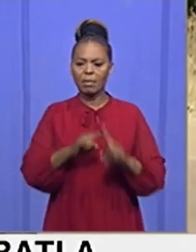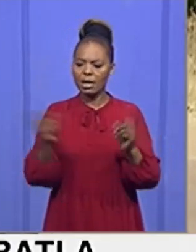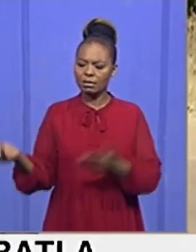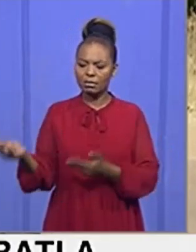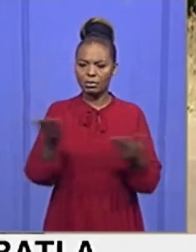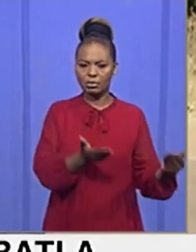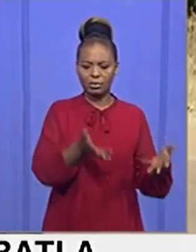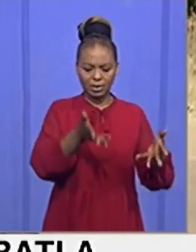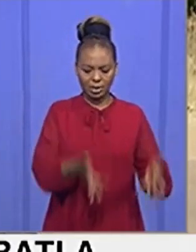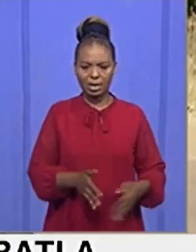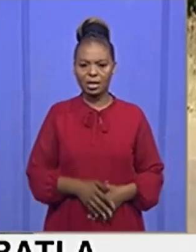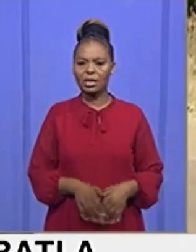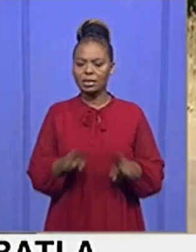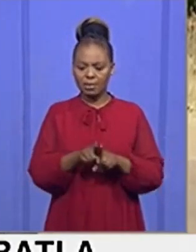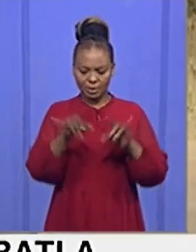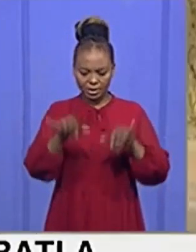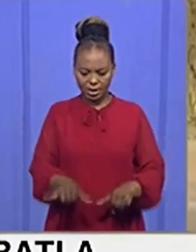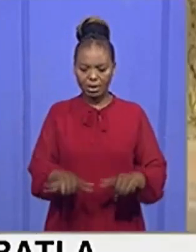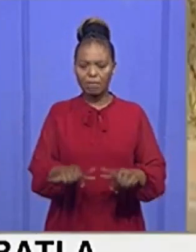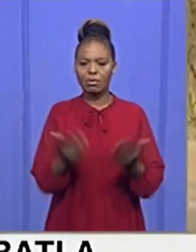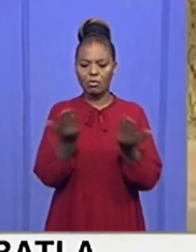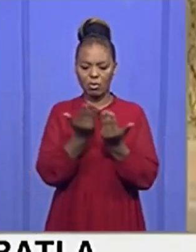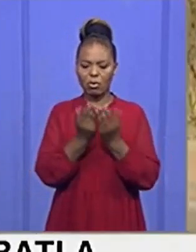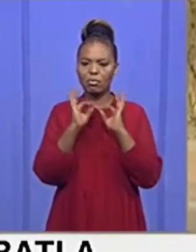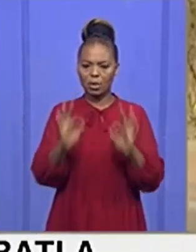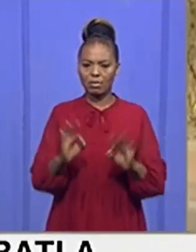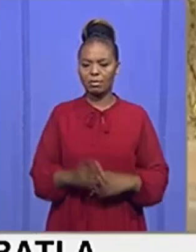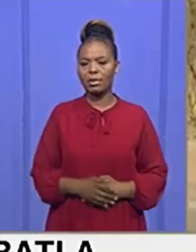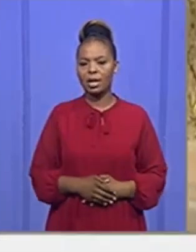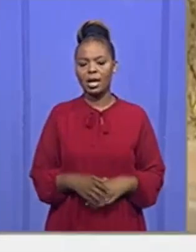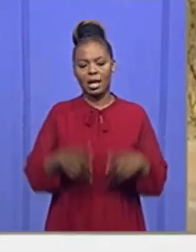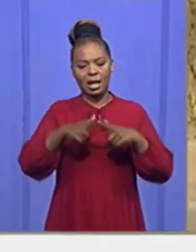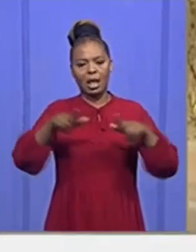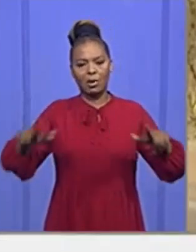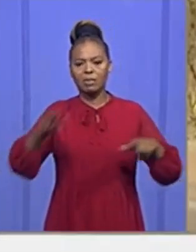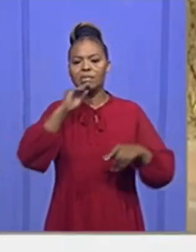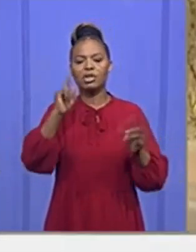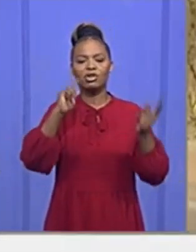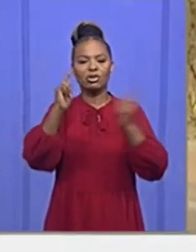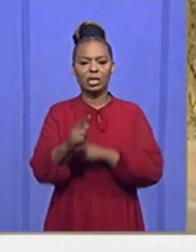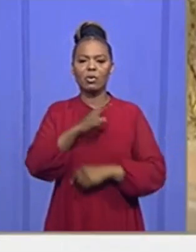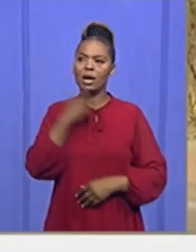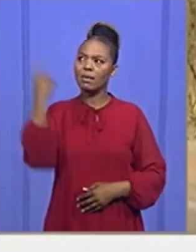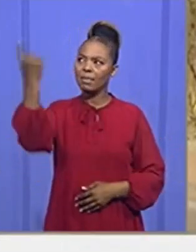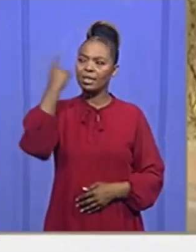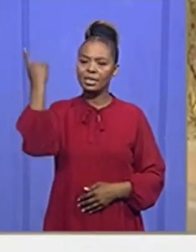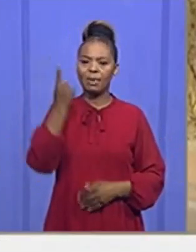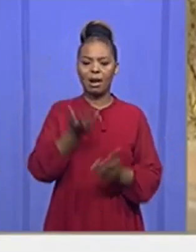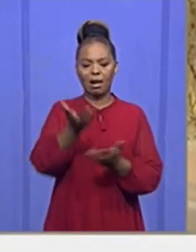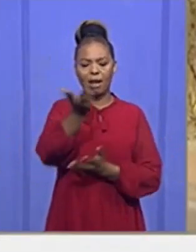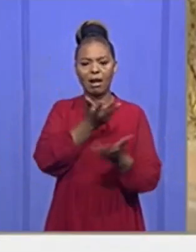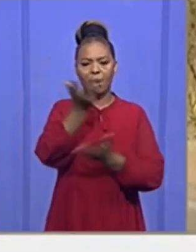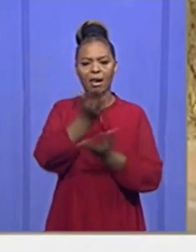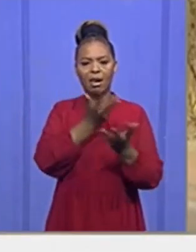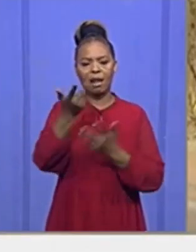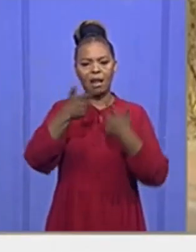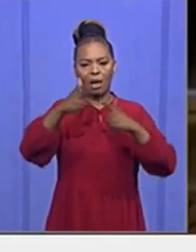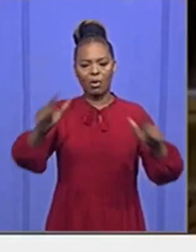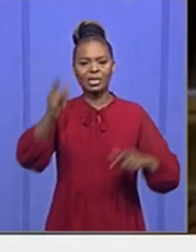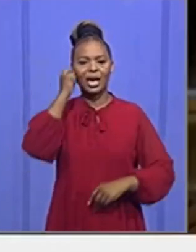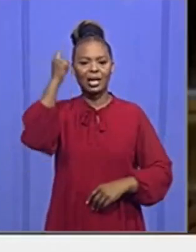amogetse ibile bantsi pila mo sekolong. Concern ya bona gore language ya bona e tlo change ka re principal tsontsa interact le bona ka language e le reng